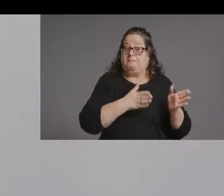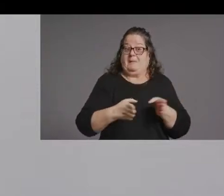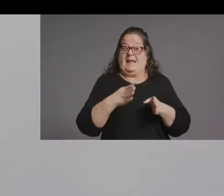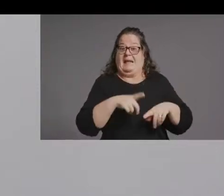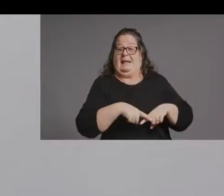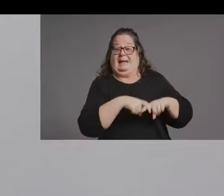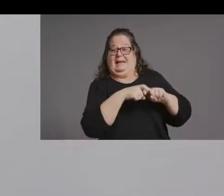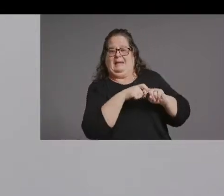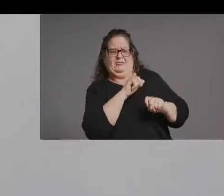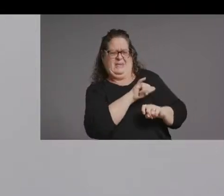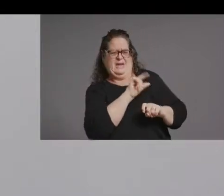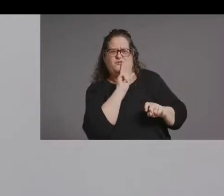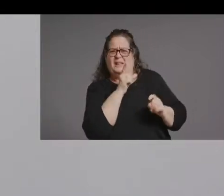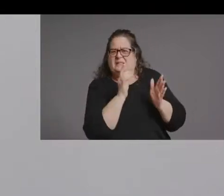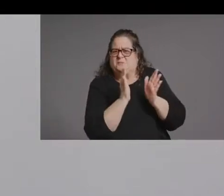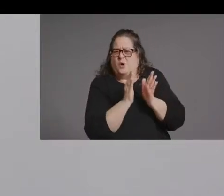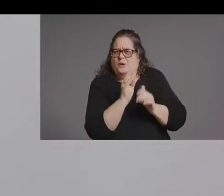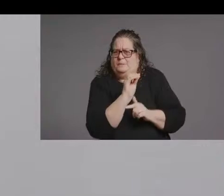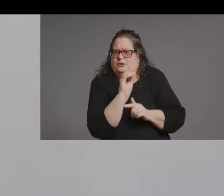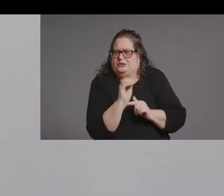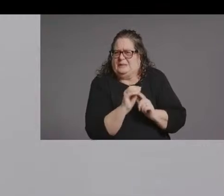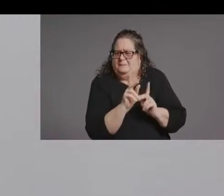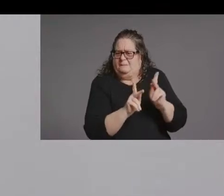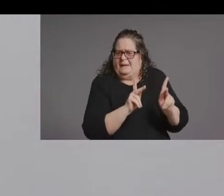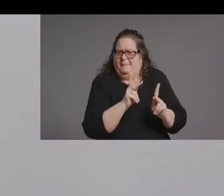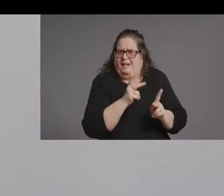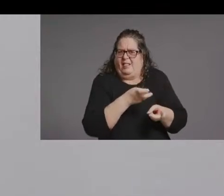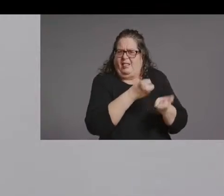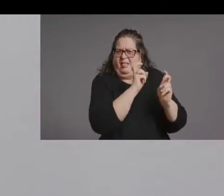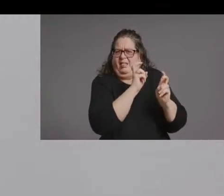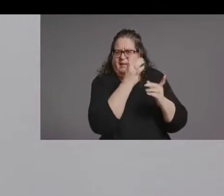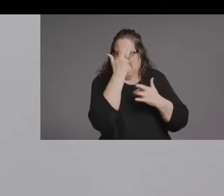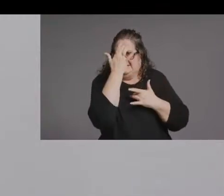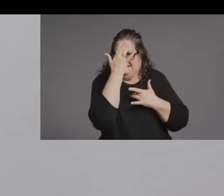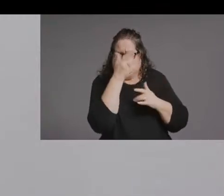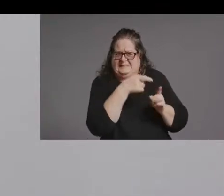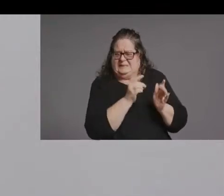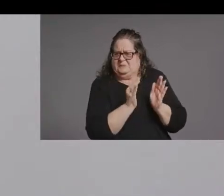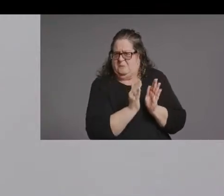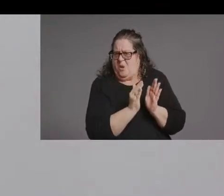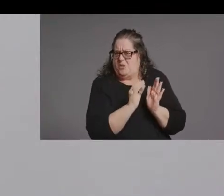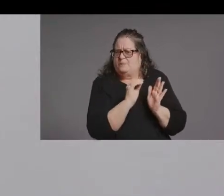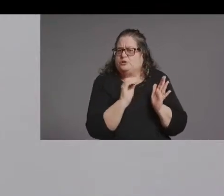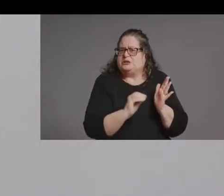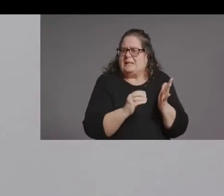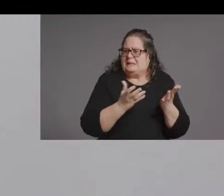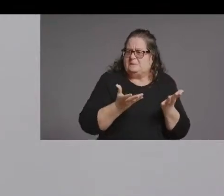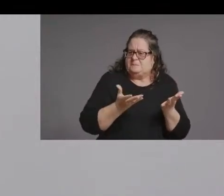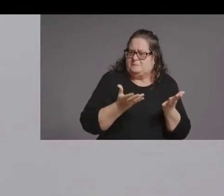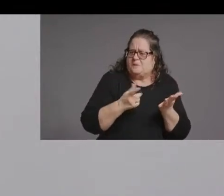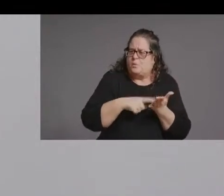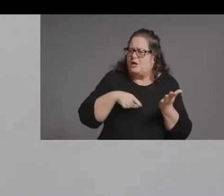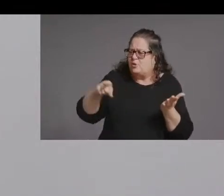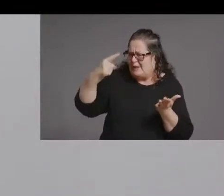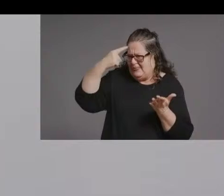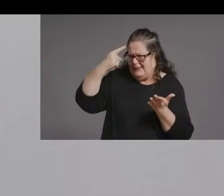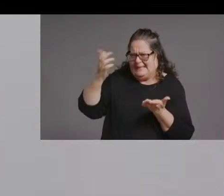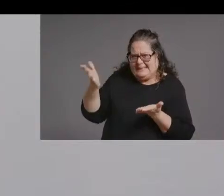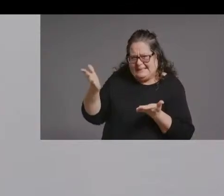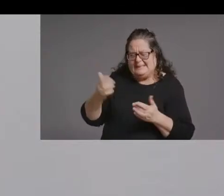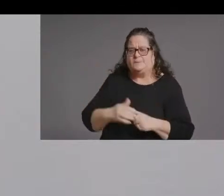as an average rate in which we see this in our population with or without the vaccine? What do you think? Right. So